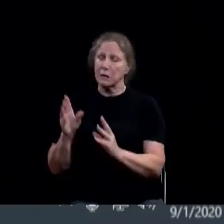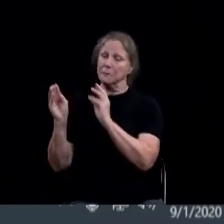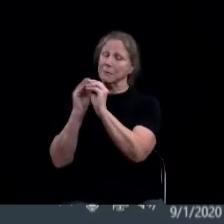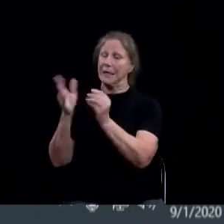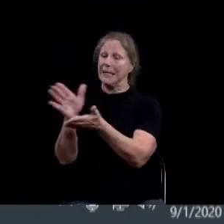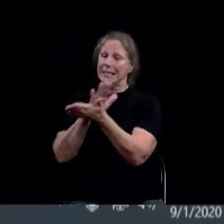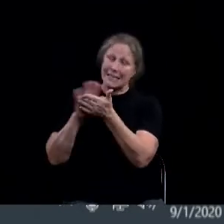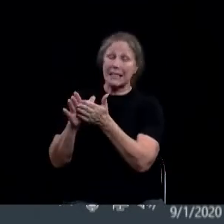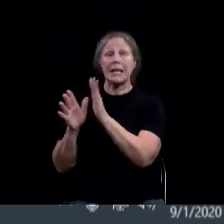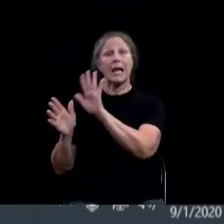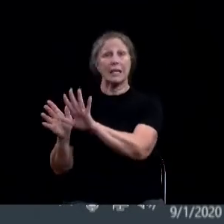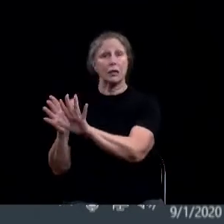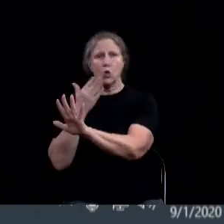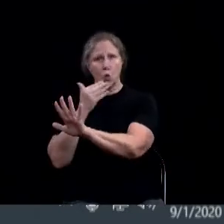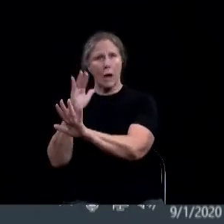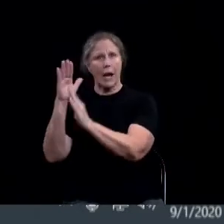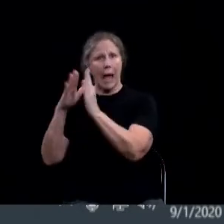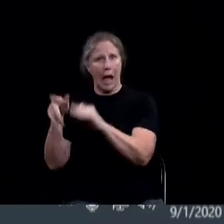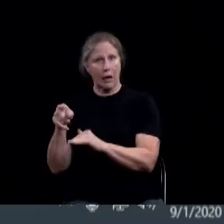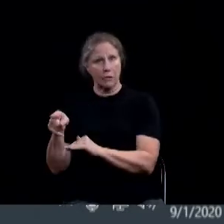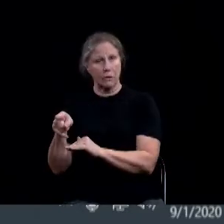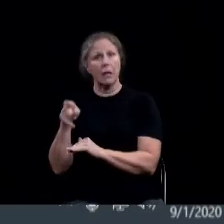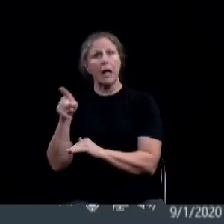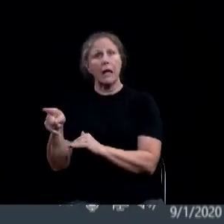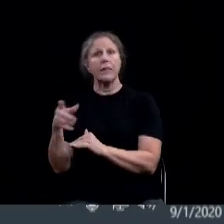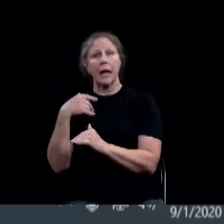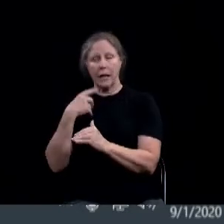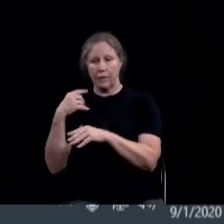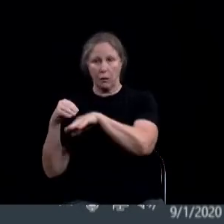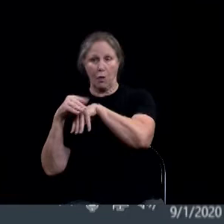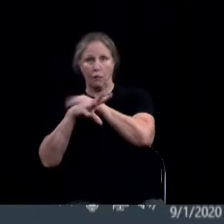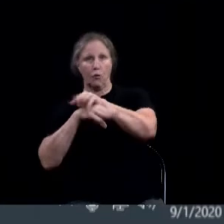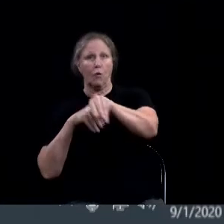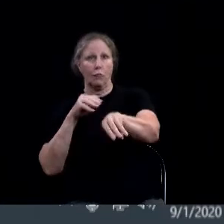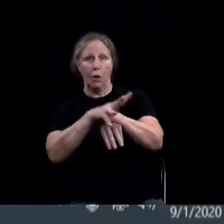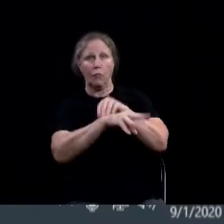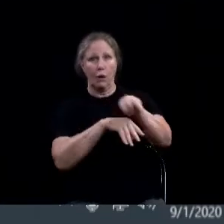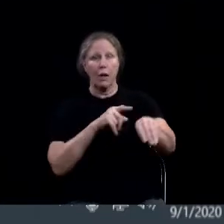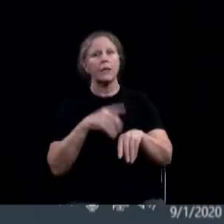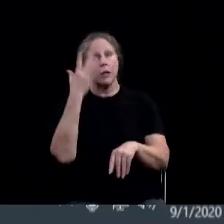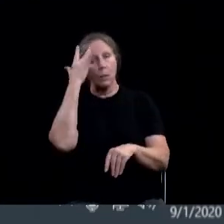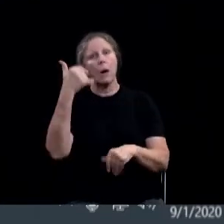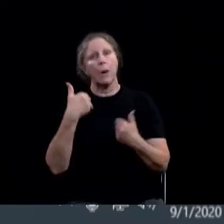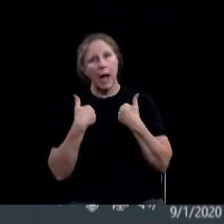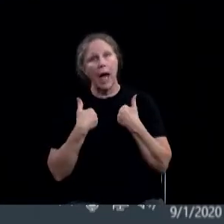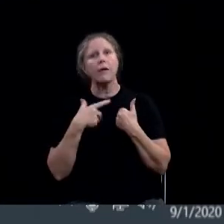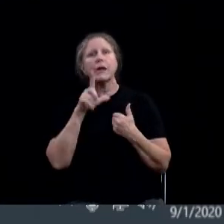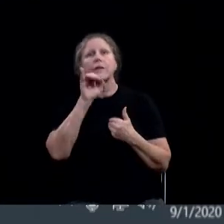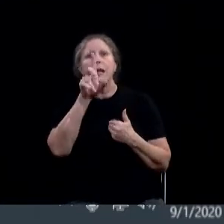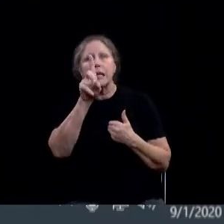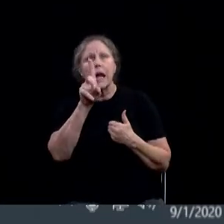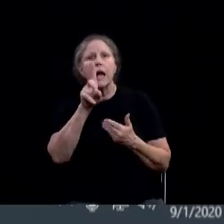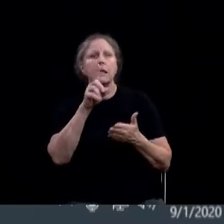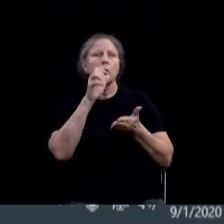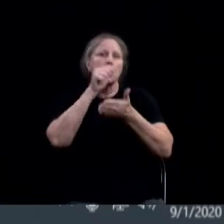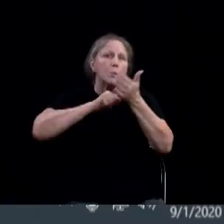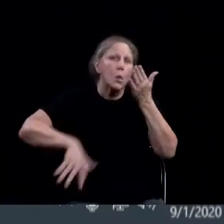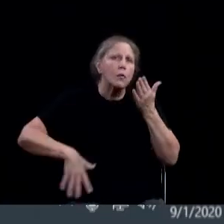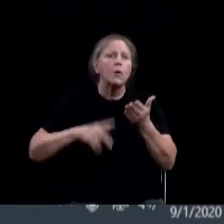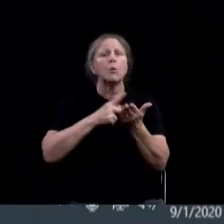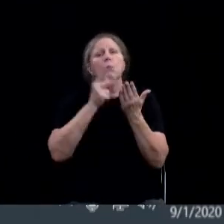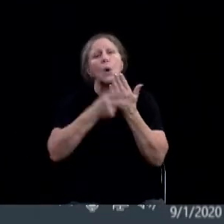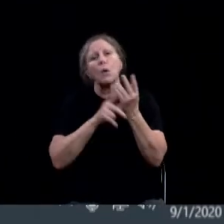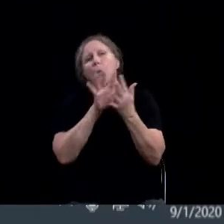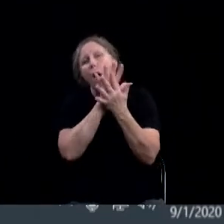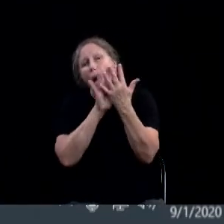knock-on effects. It's one of the reasons why we have the lead abatement program going, and other things to help to